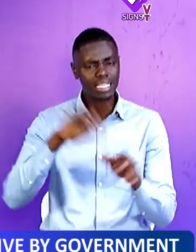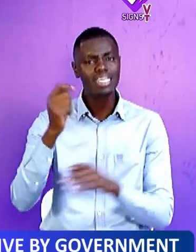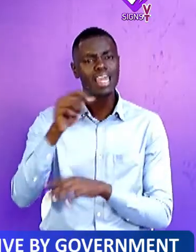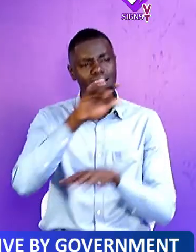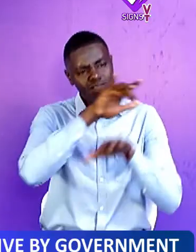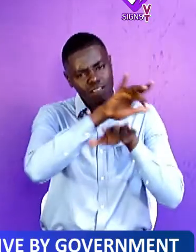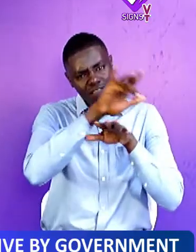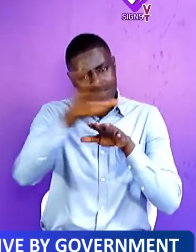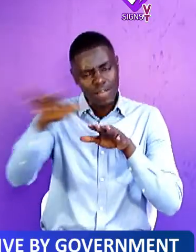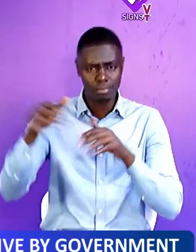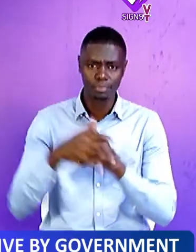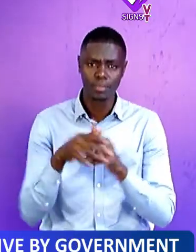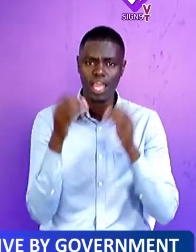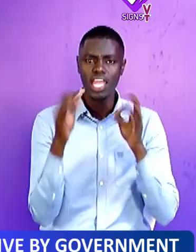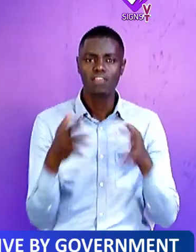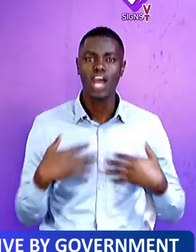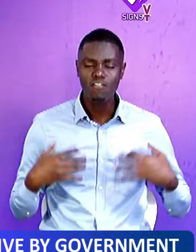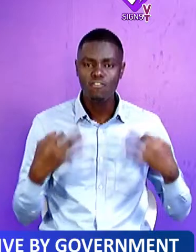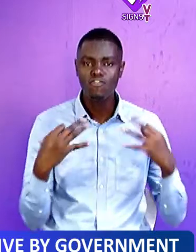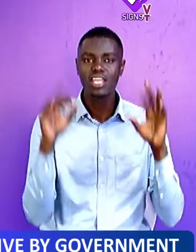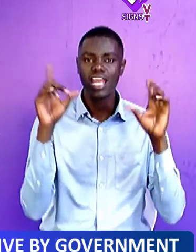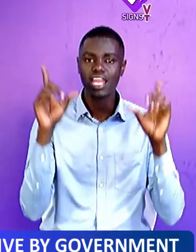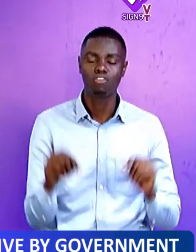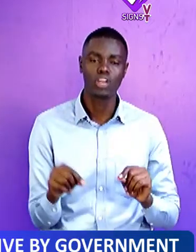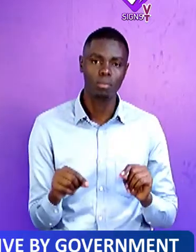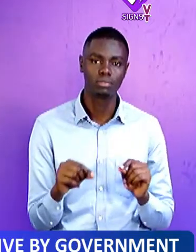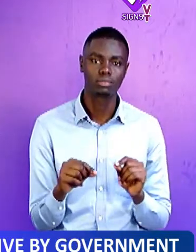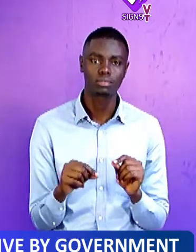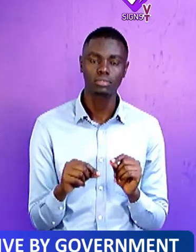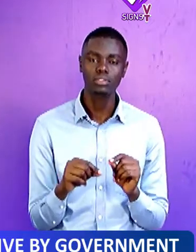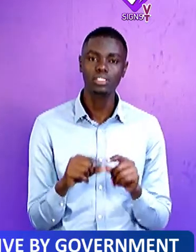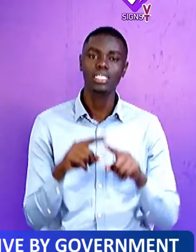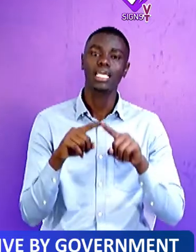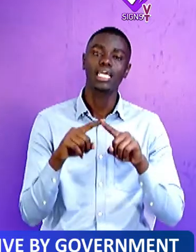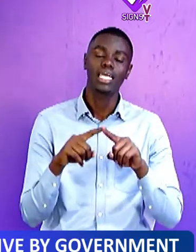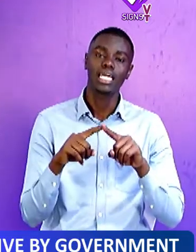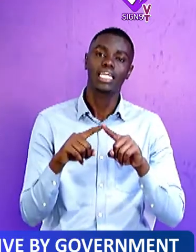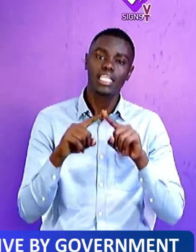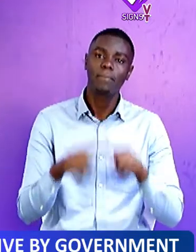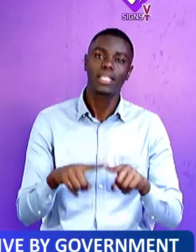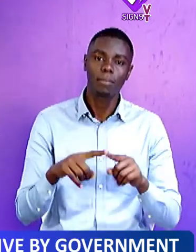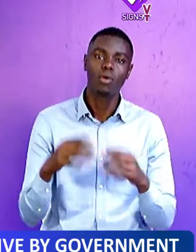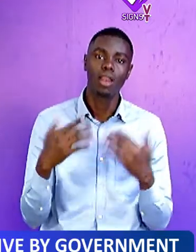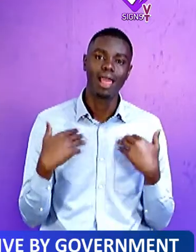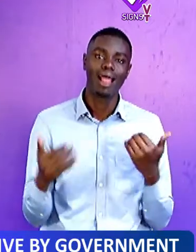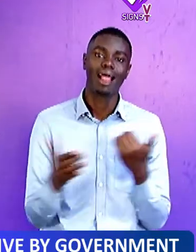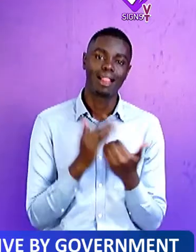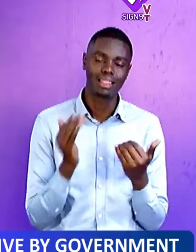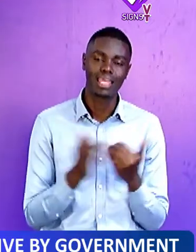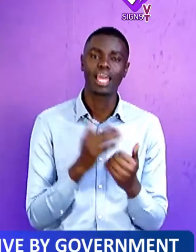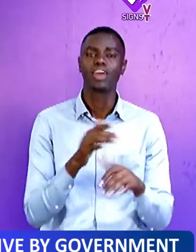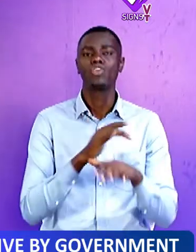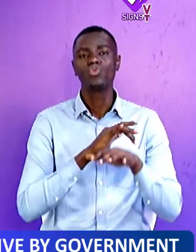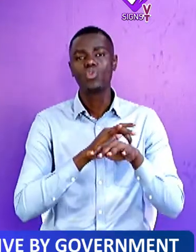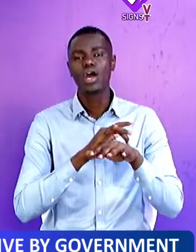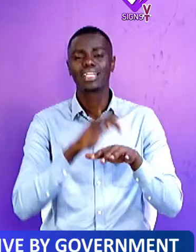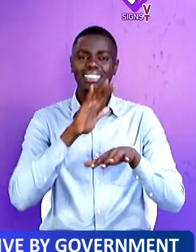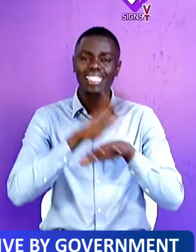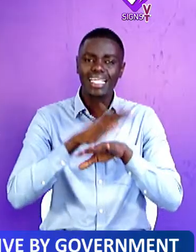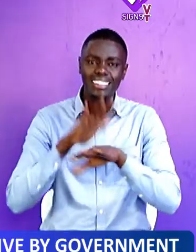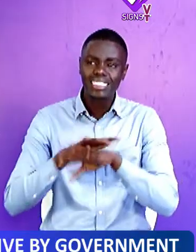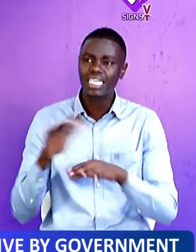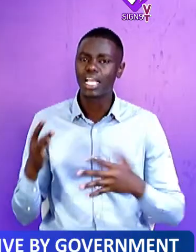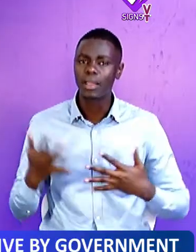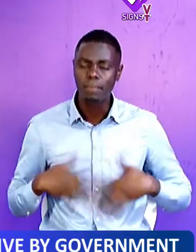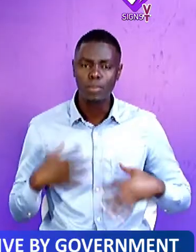When there's free and affordable, reliable healthcare in Kenya, you are touching everybody without them depending